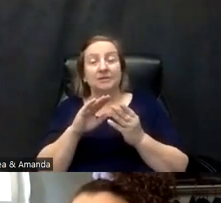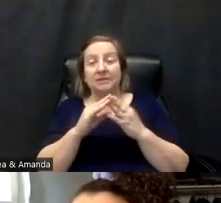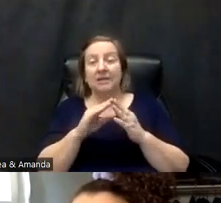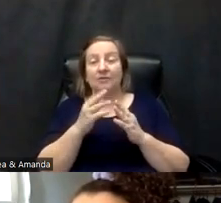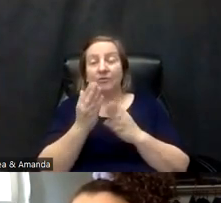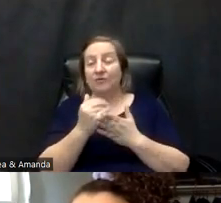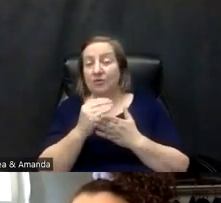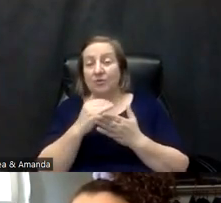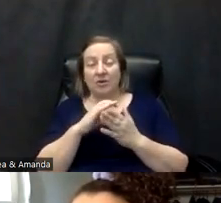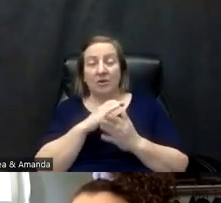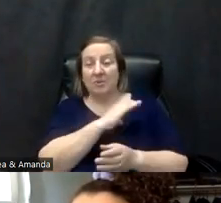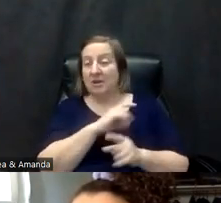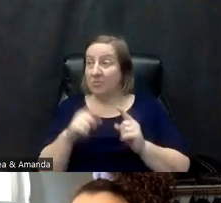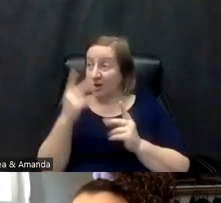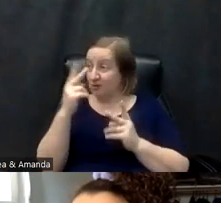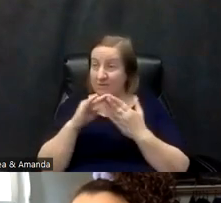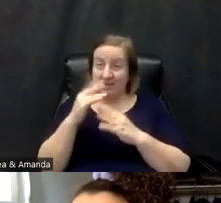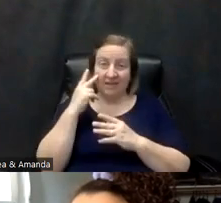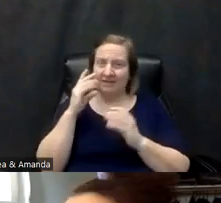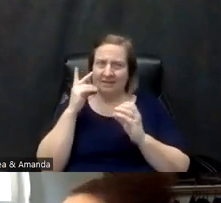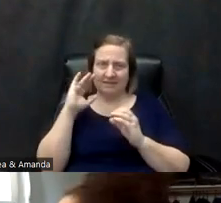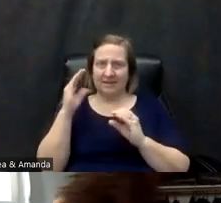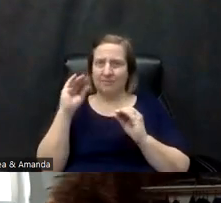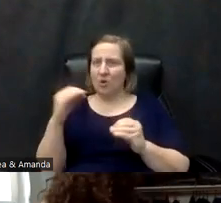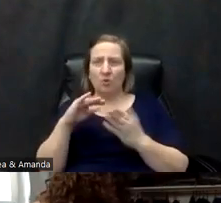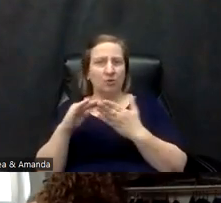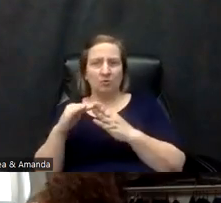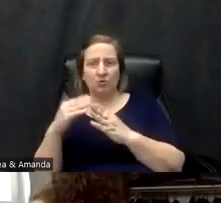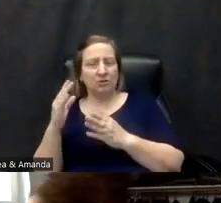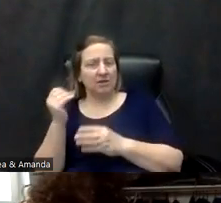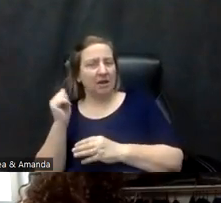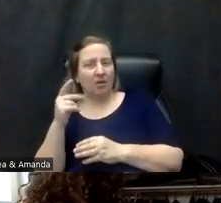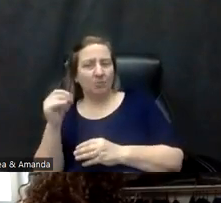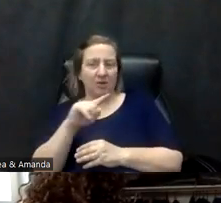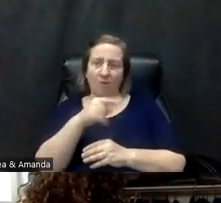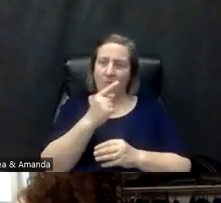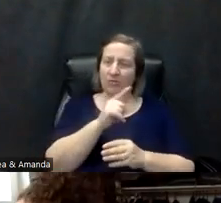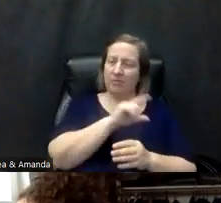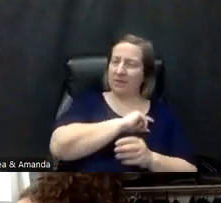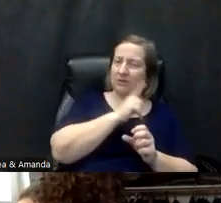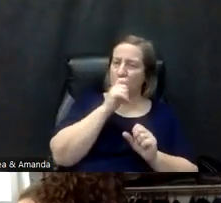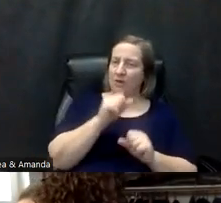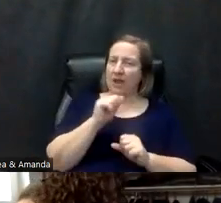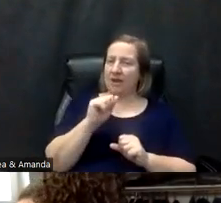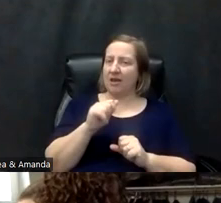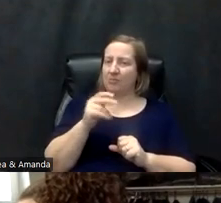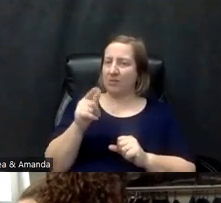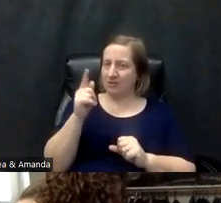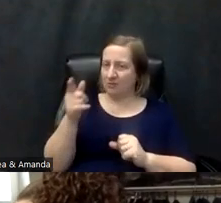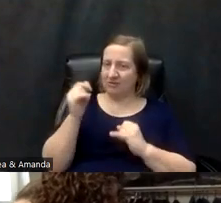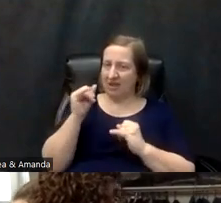didn't see anything that talked about a community member appeal process. It was just mm-hmm. the police. So you're kind of found the same thing then. Thanks. Yeah.